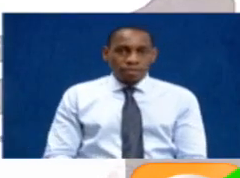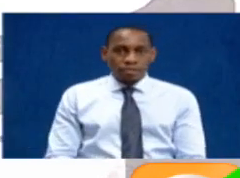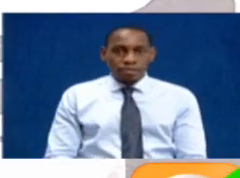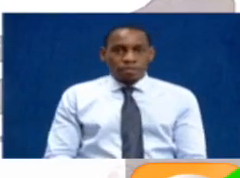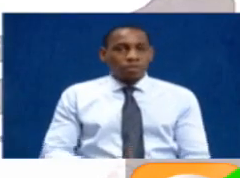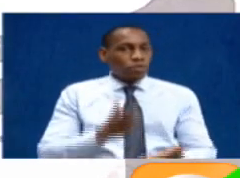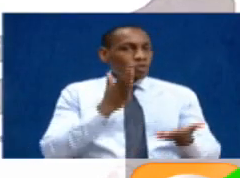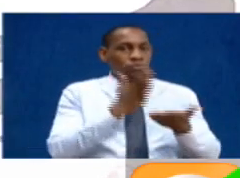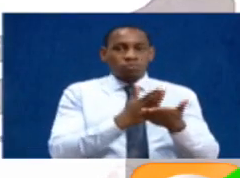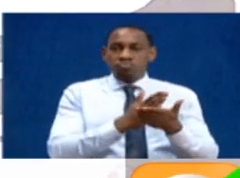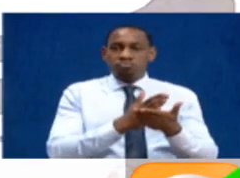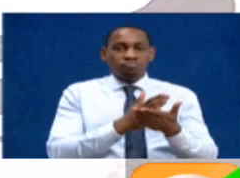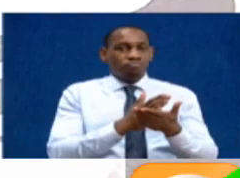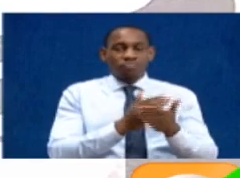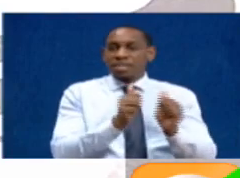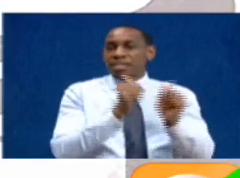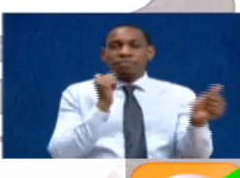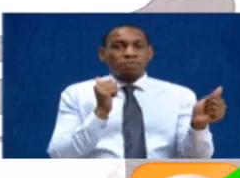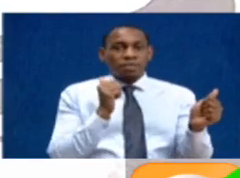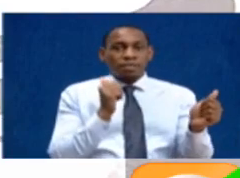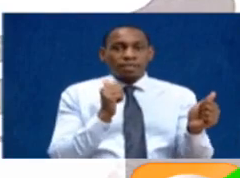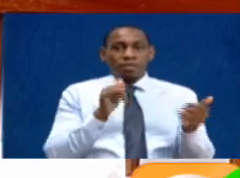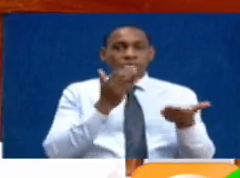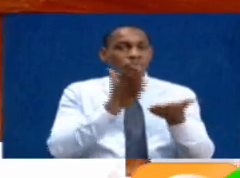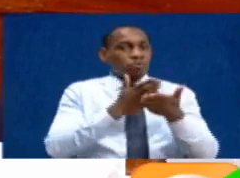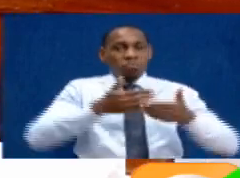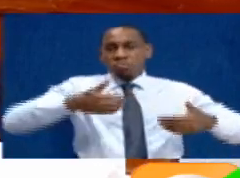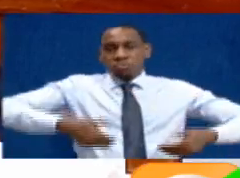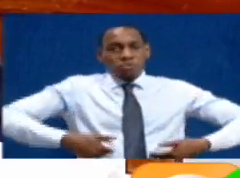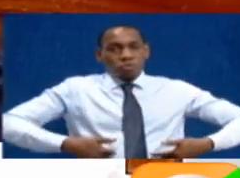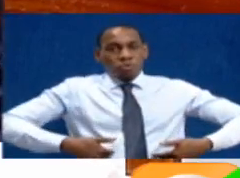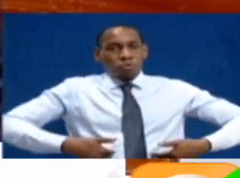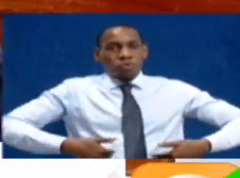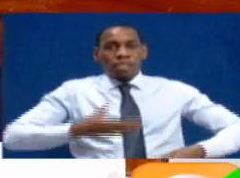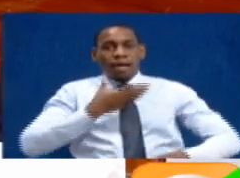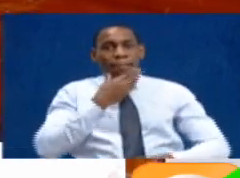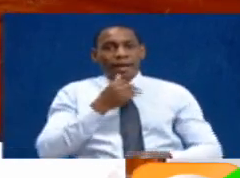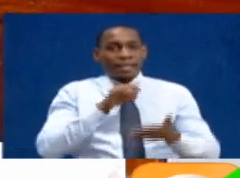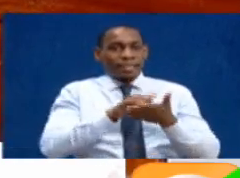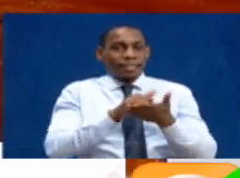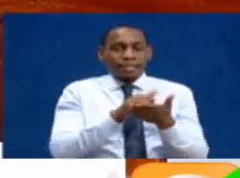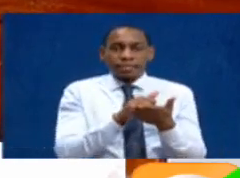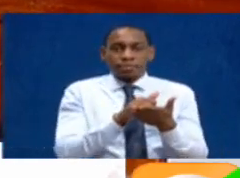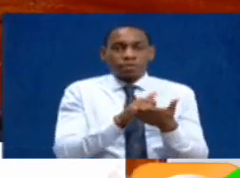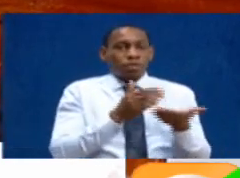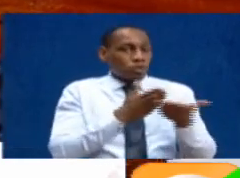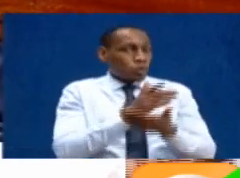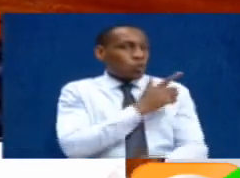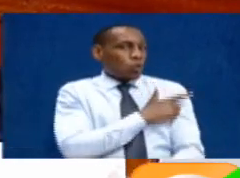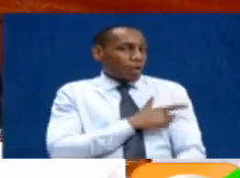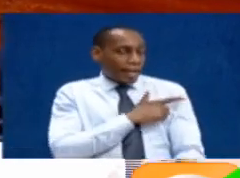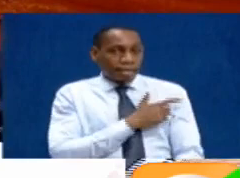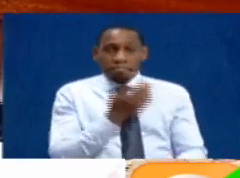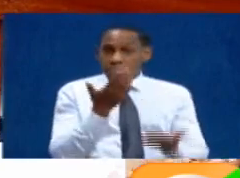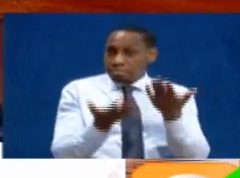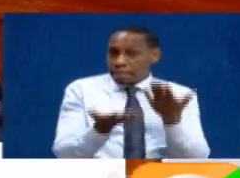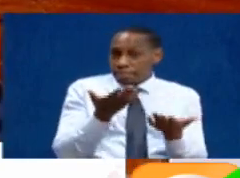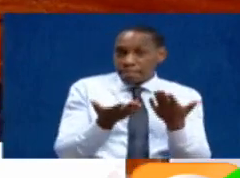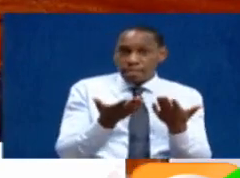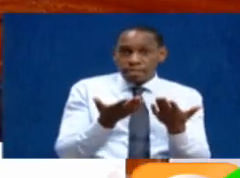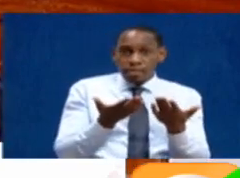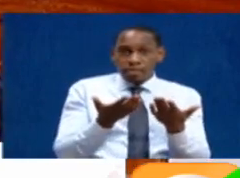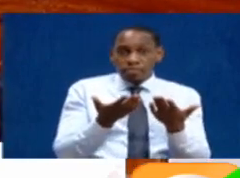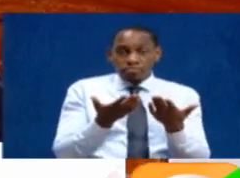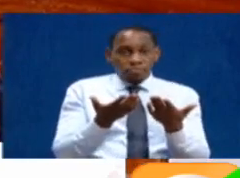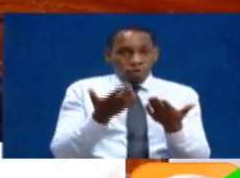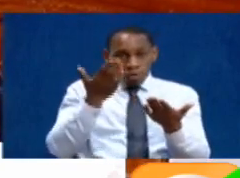He was dismissive. This is a young man who by sheer good luck, or I don't know through